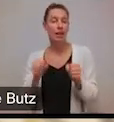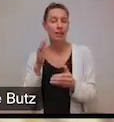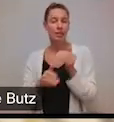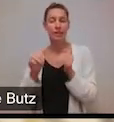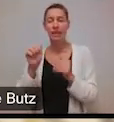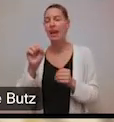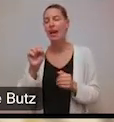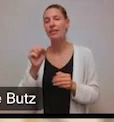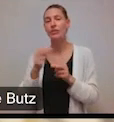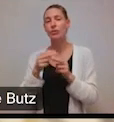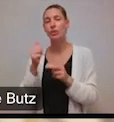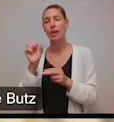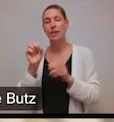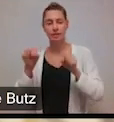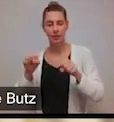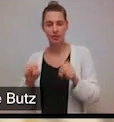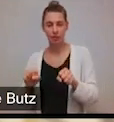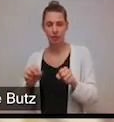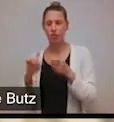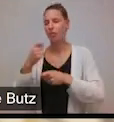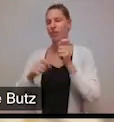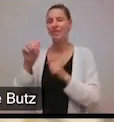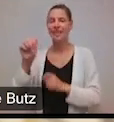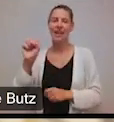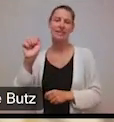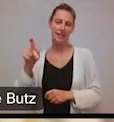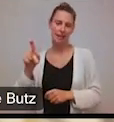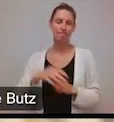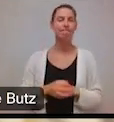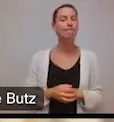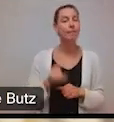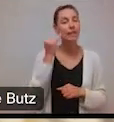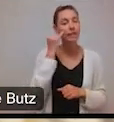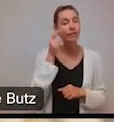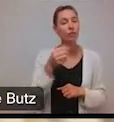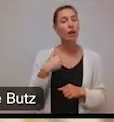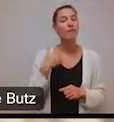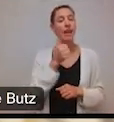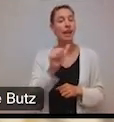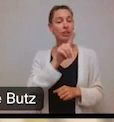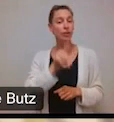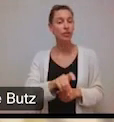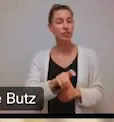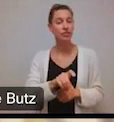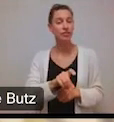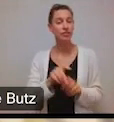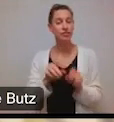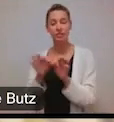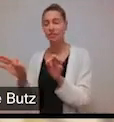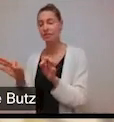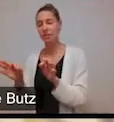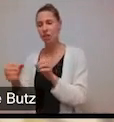replaced ASAP with as soon as possible. If you have any questions, instead of saying, shoot me